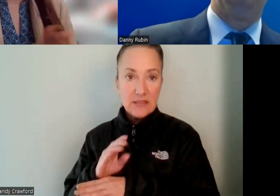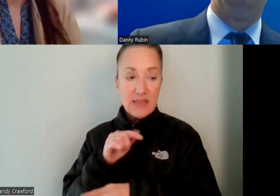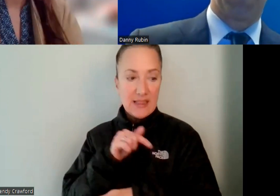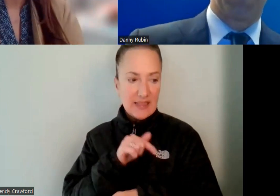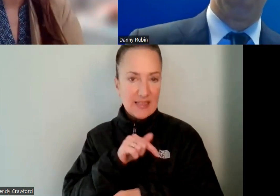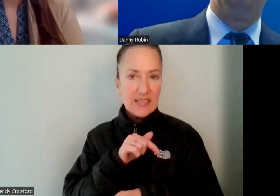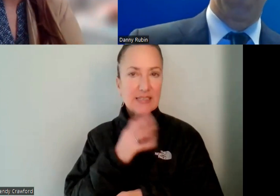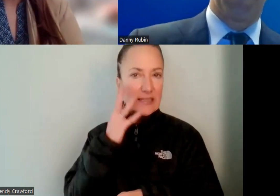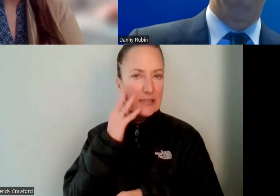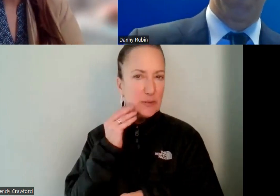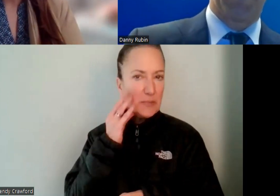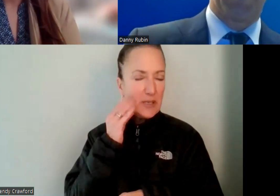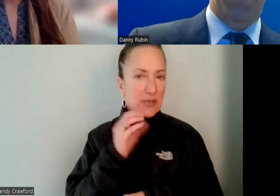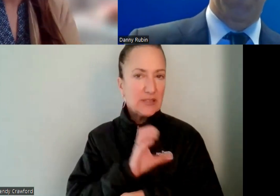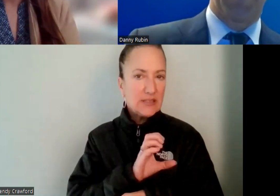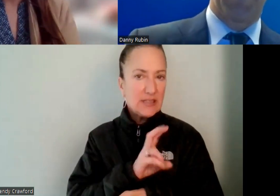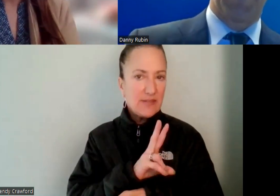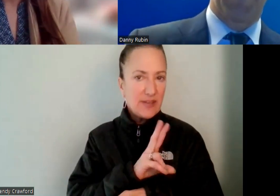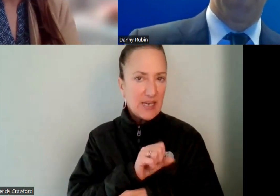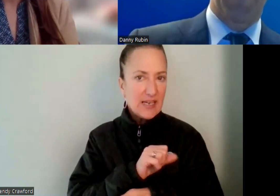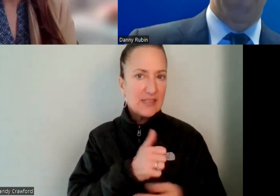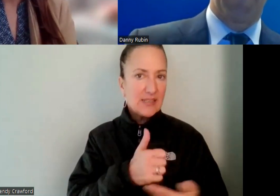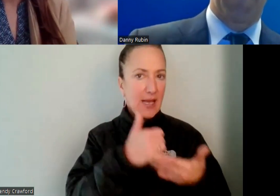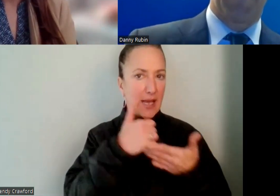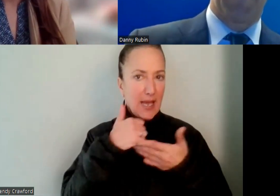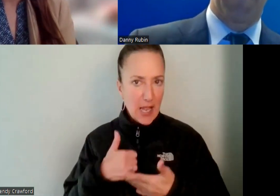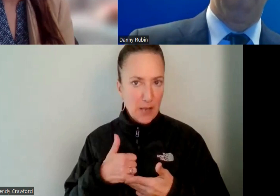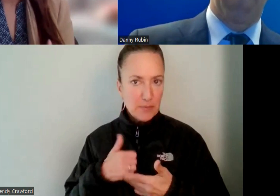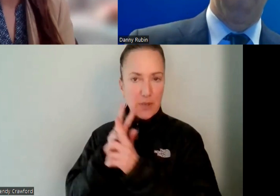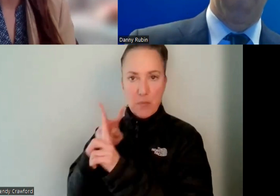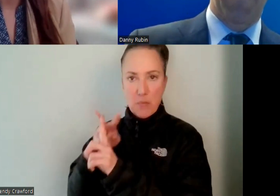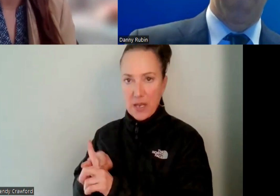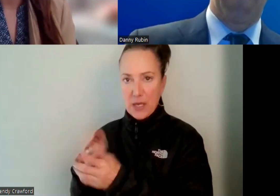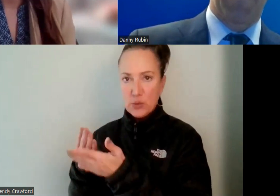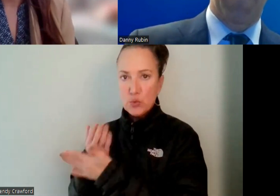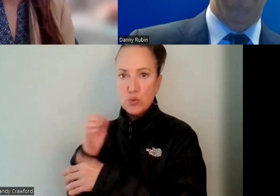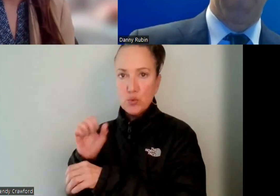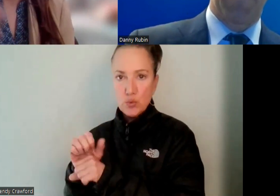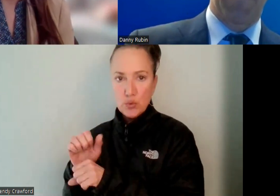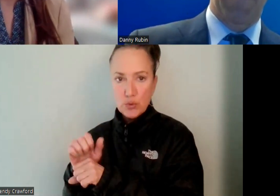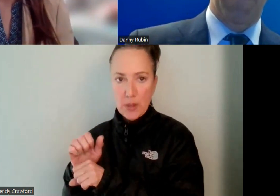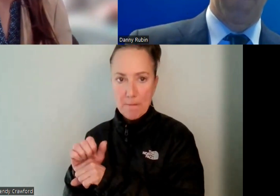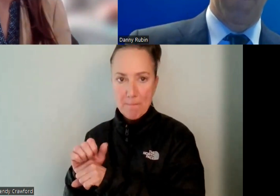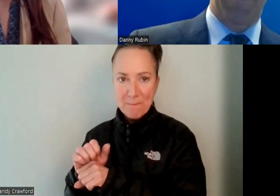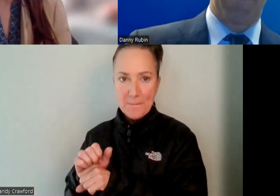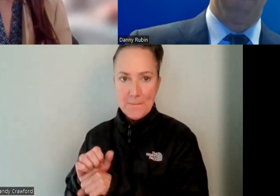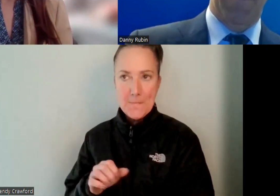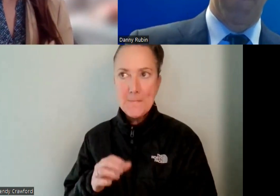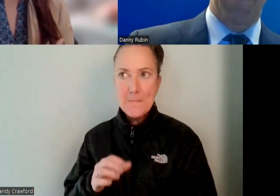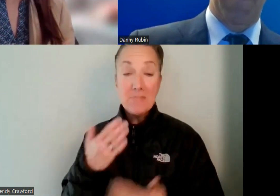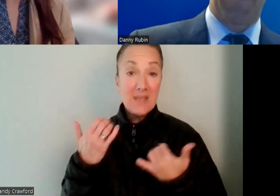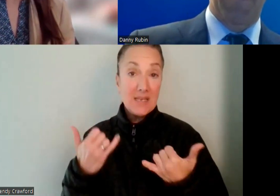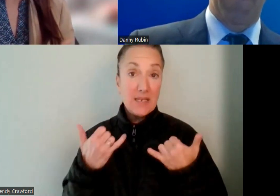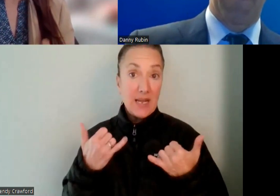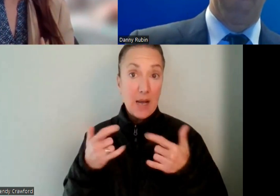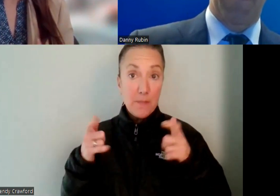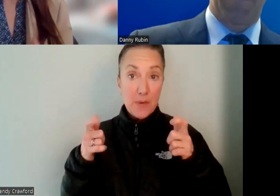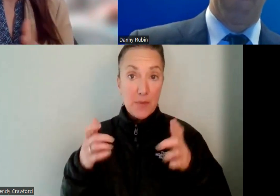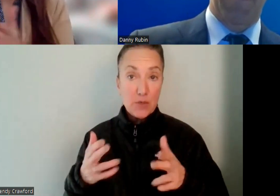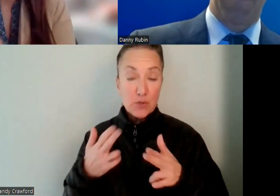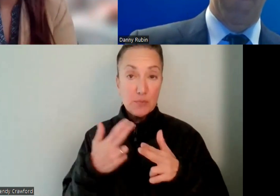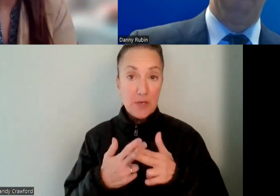CVS definitely helped me, because now whenever like my managers are talking about some type of medication and some type of,